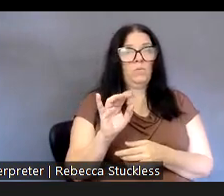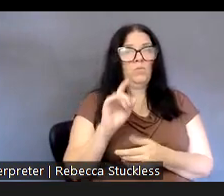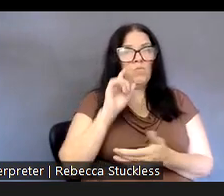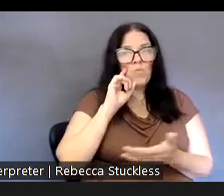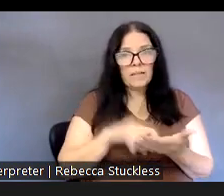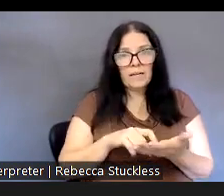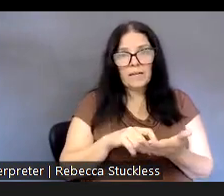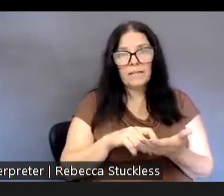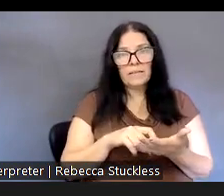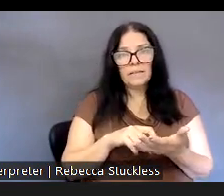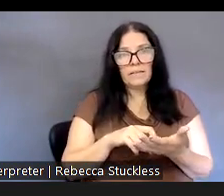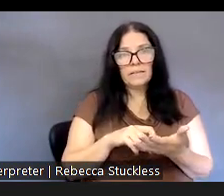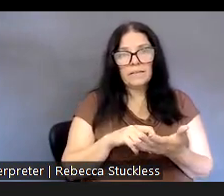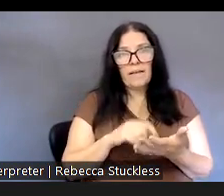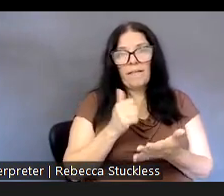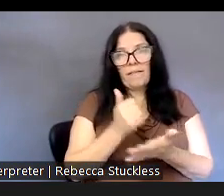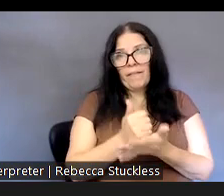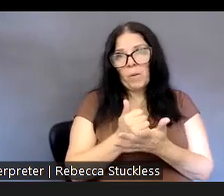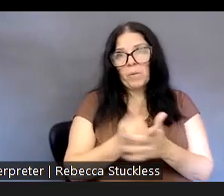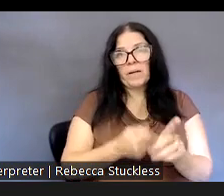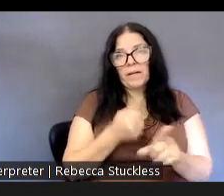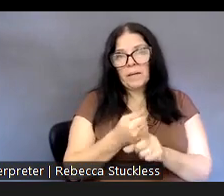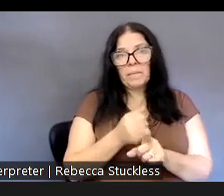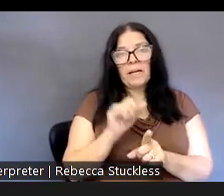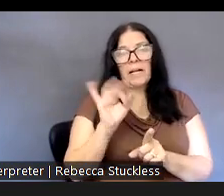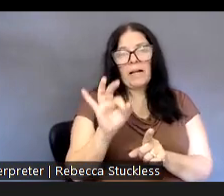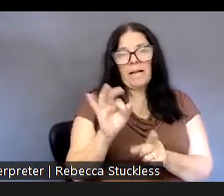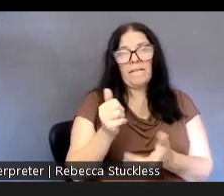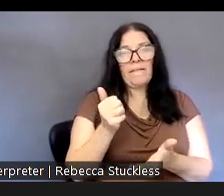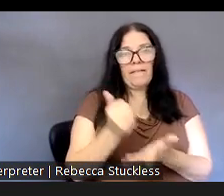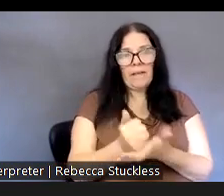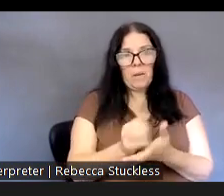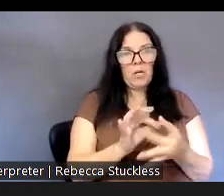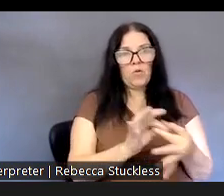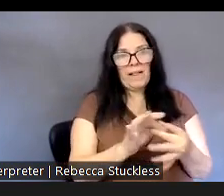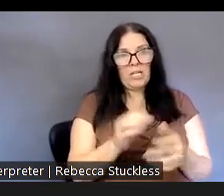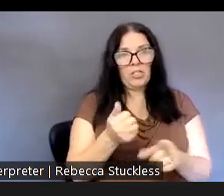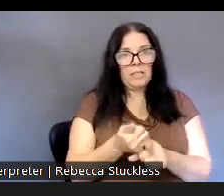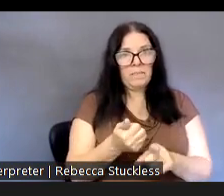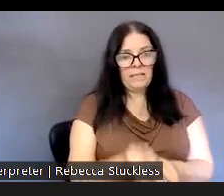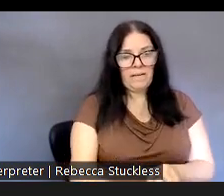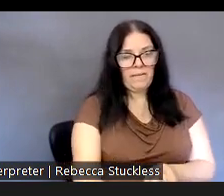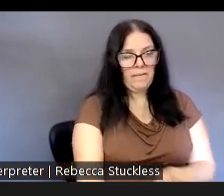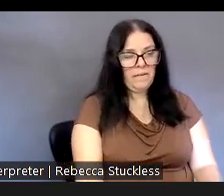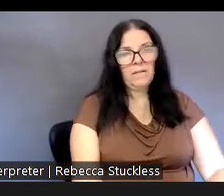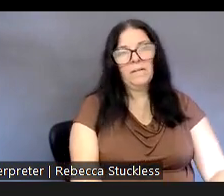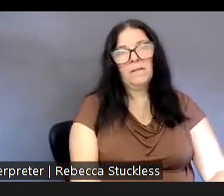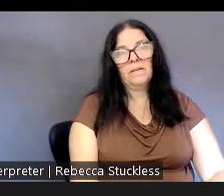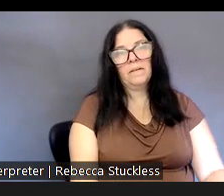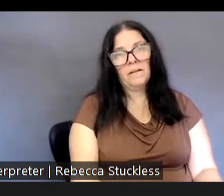recognizing the therapeutic impact of the therapy relationship itself, the quality of